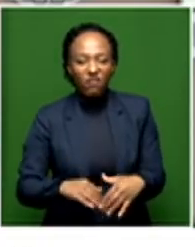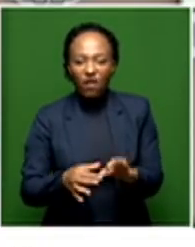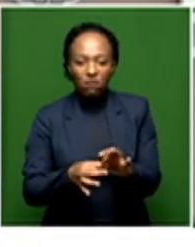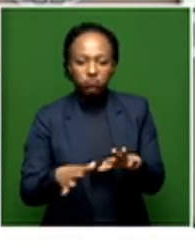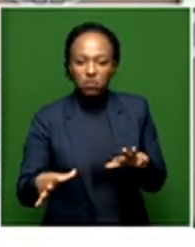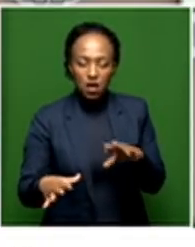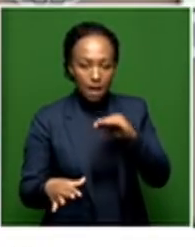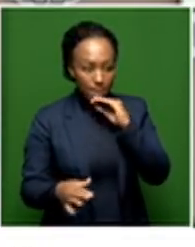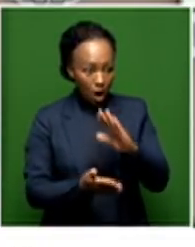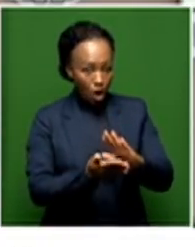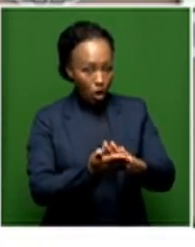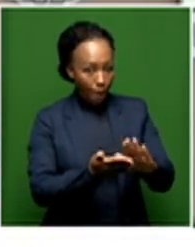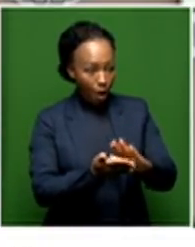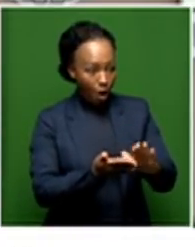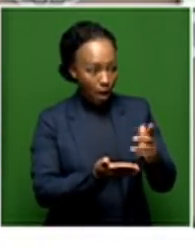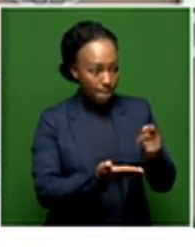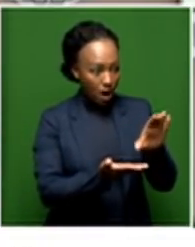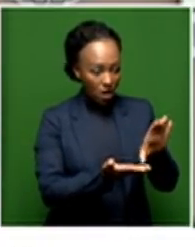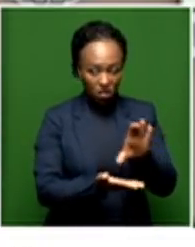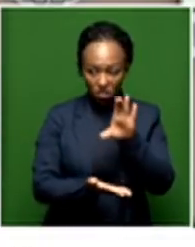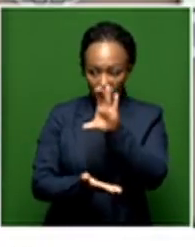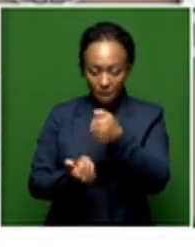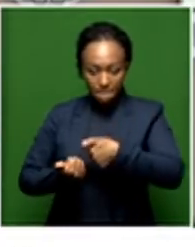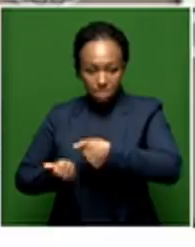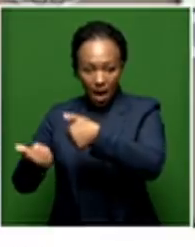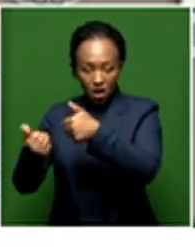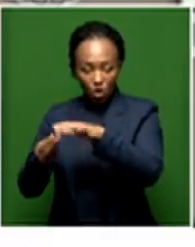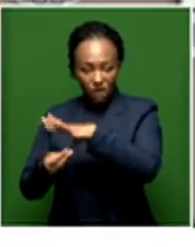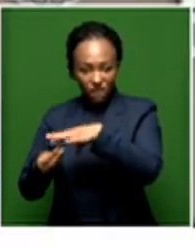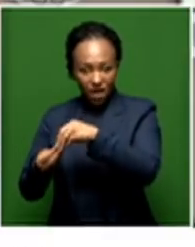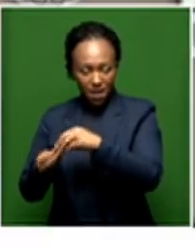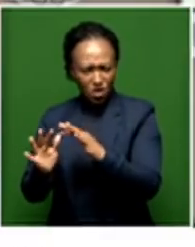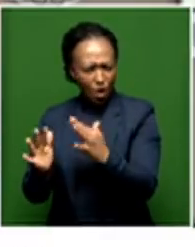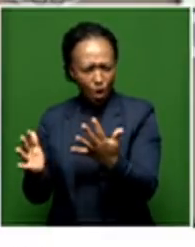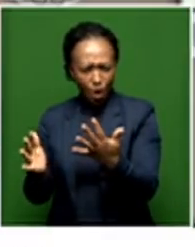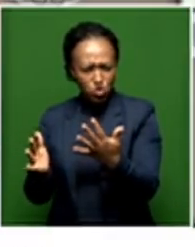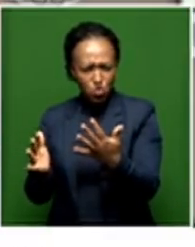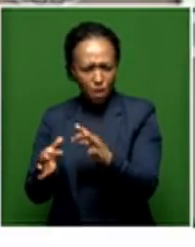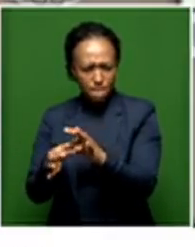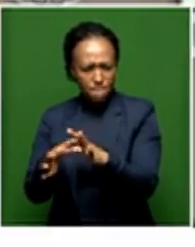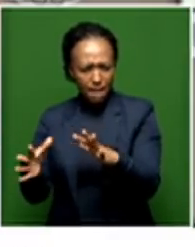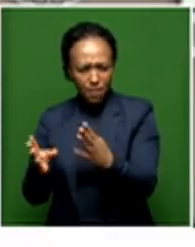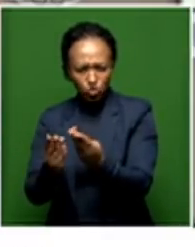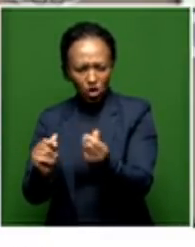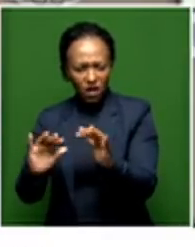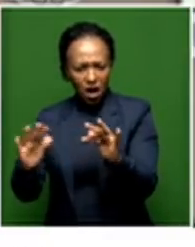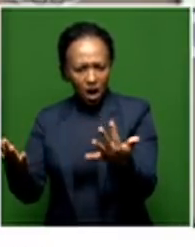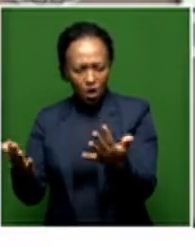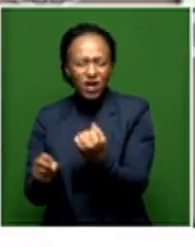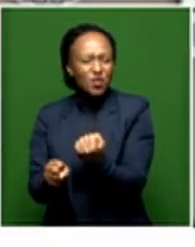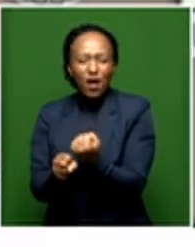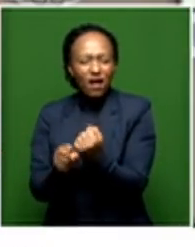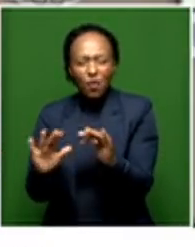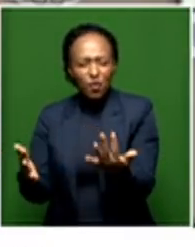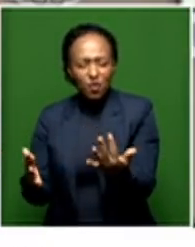taking whatever lobola was paid and returning it, or a dowry? How does it work? And is it necessary for you